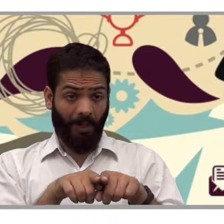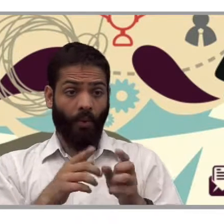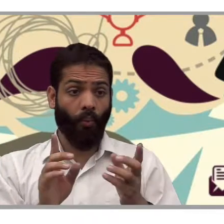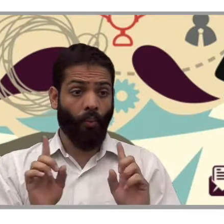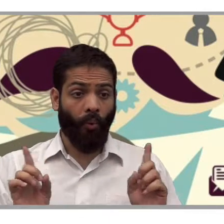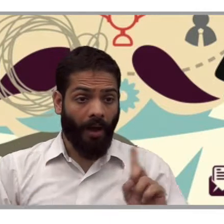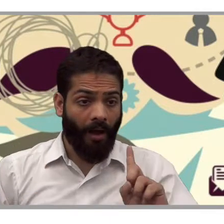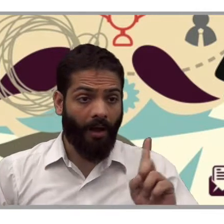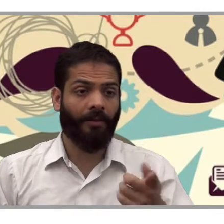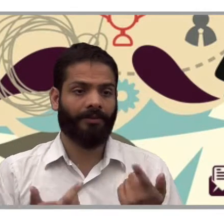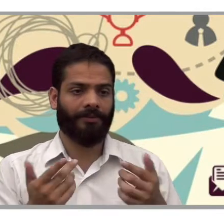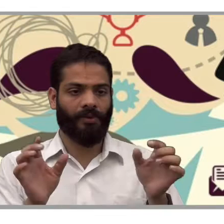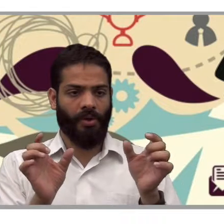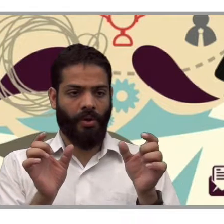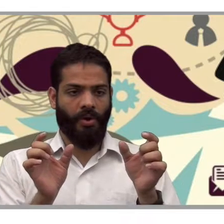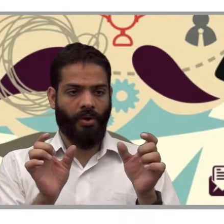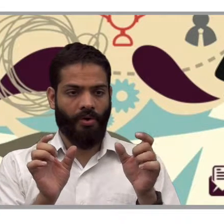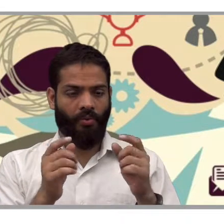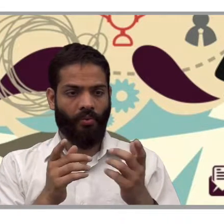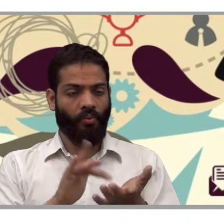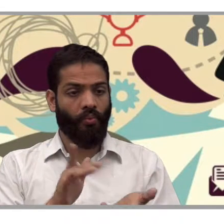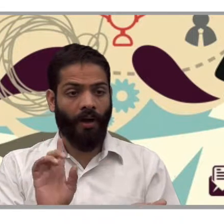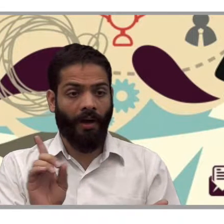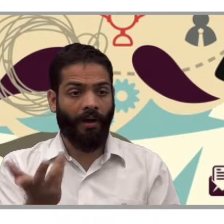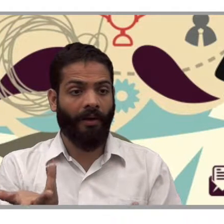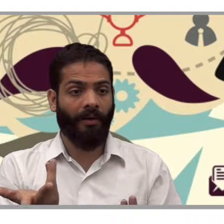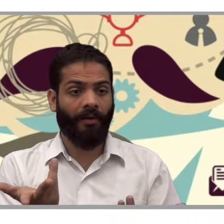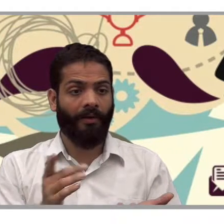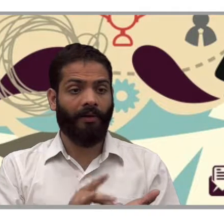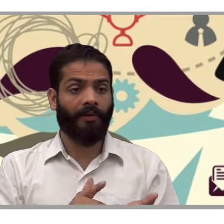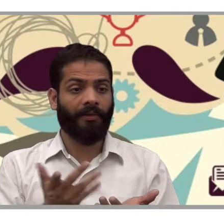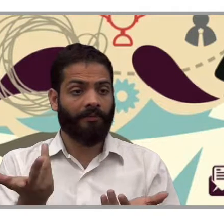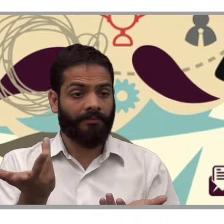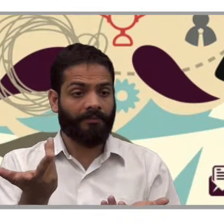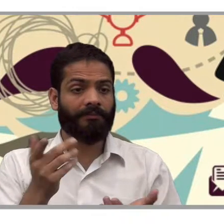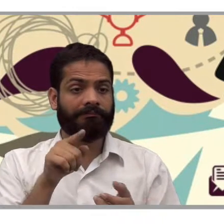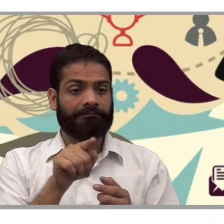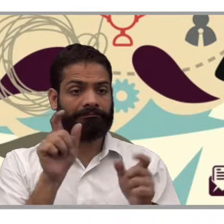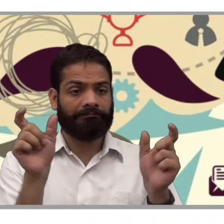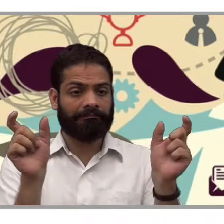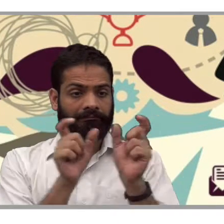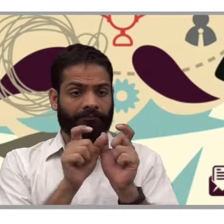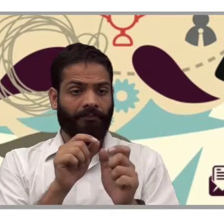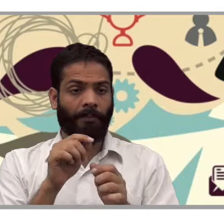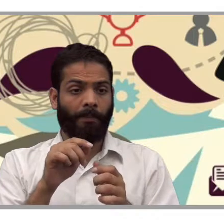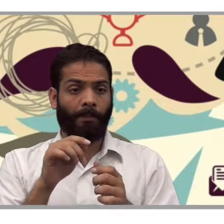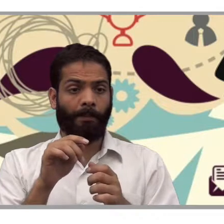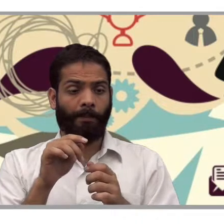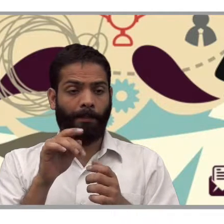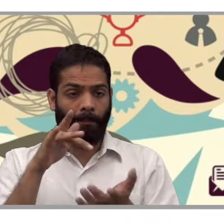sign where, we'll first sign place and then we'll use the general WH sign.